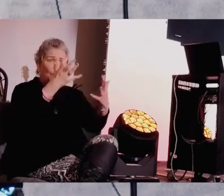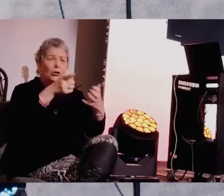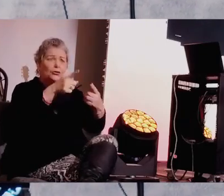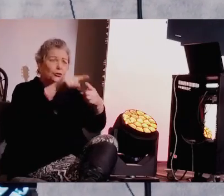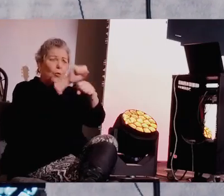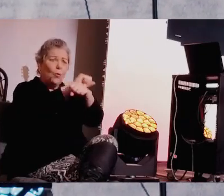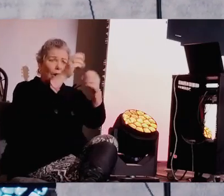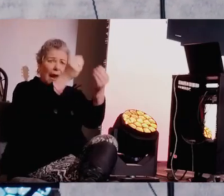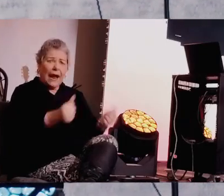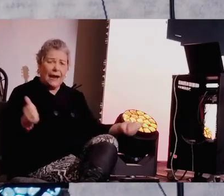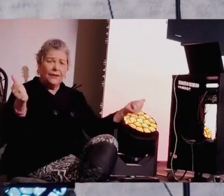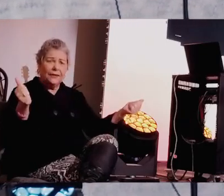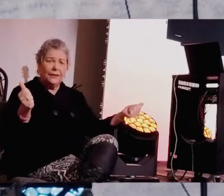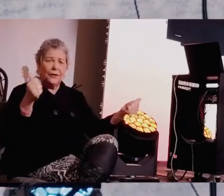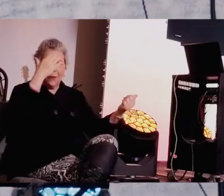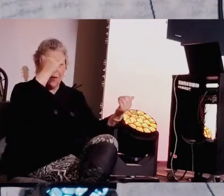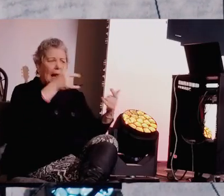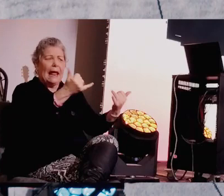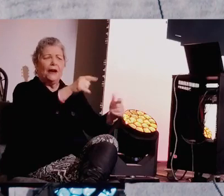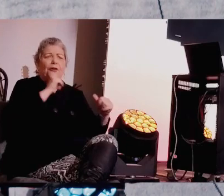out. Why does that go away all of a sudden?